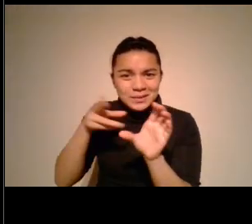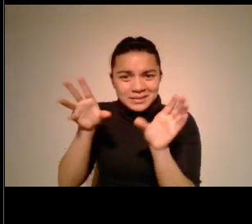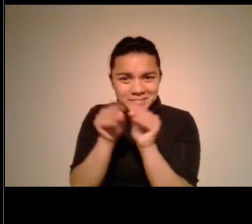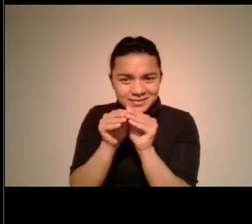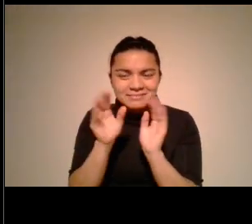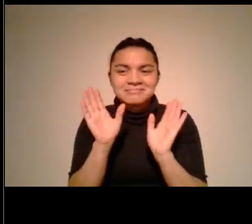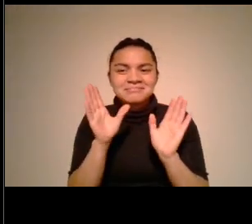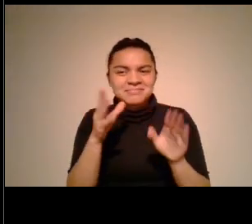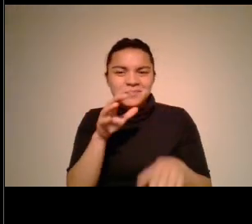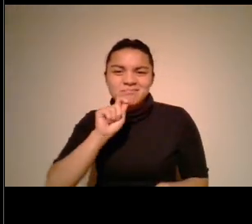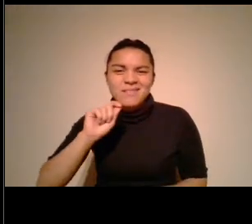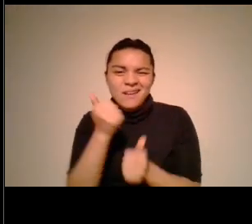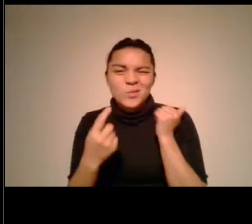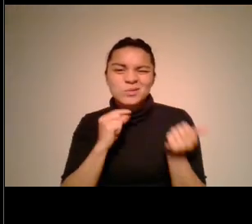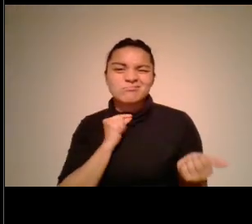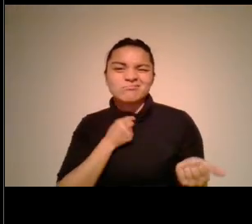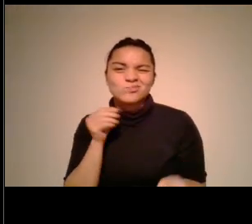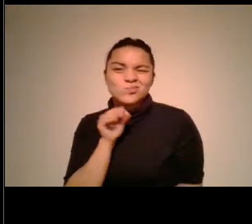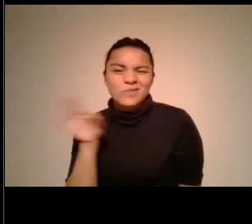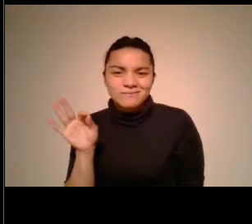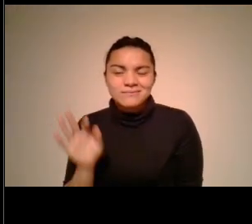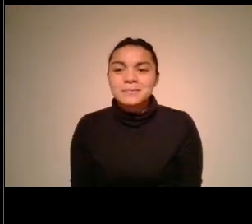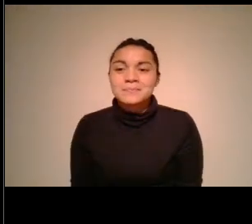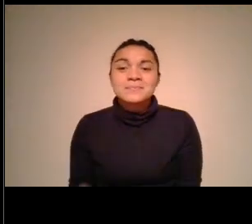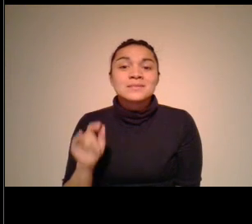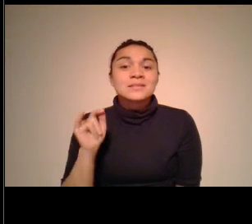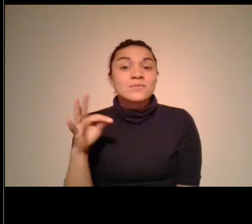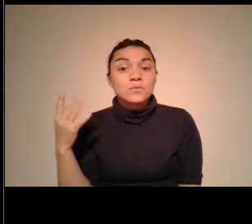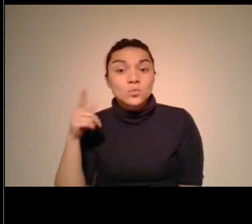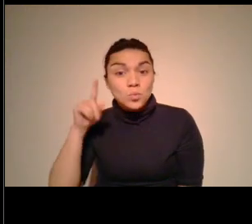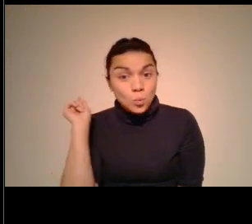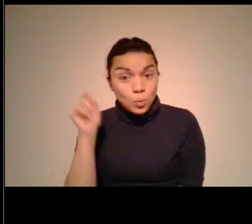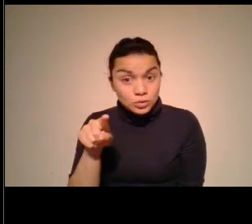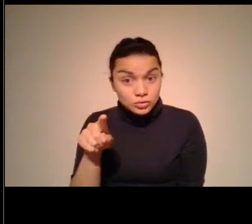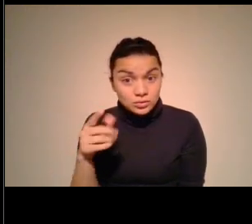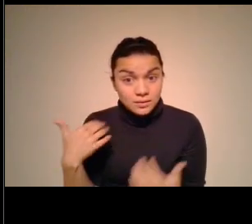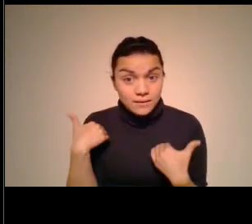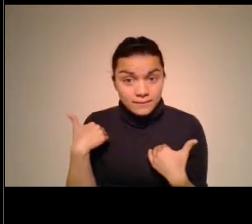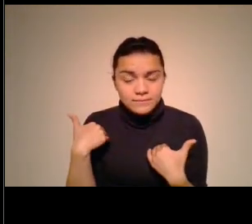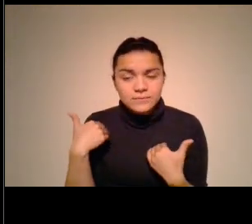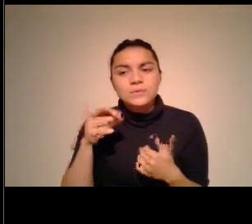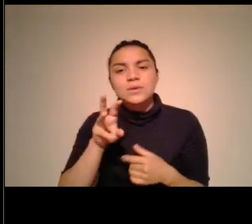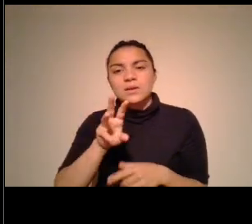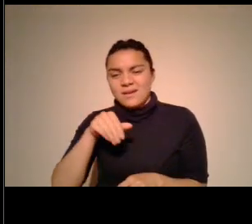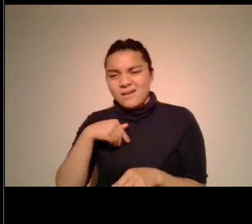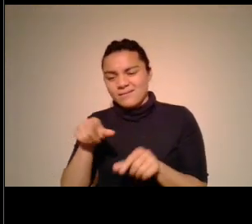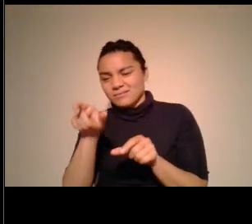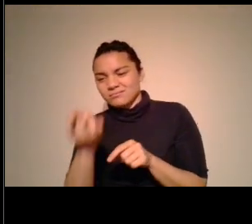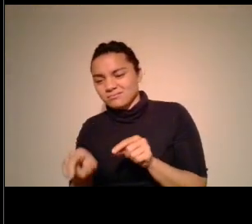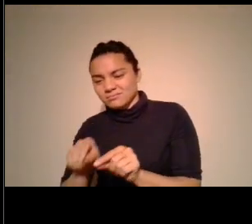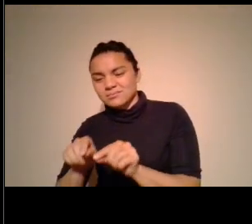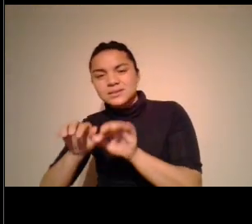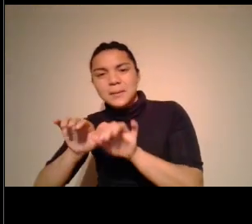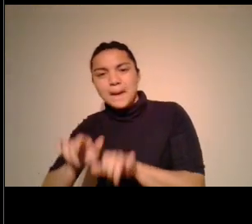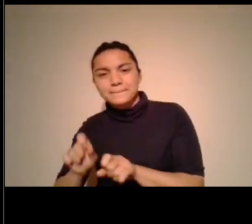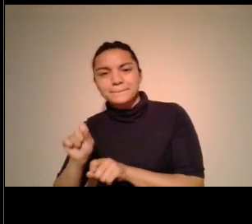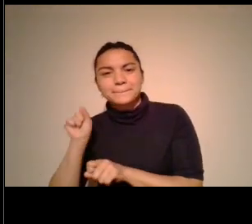So when it comes time for question and answer, you can use the questions widget that you'll see on your dashboard to ask